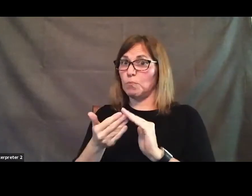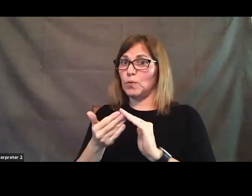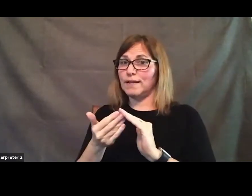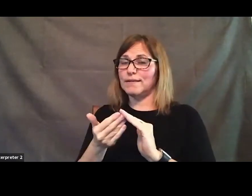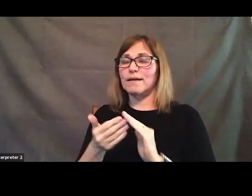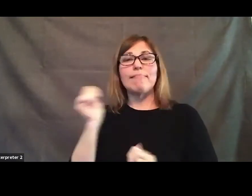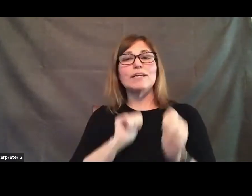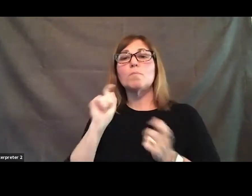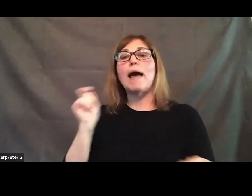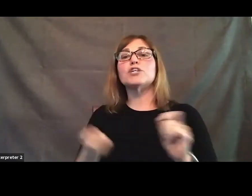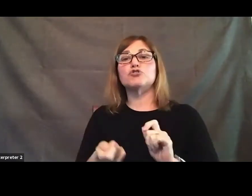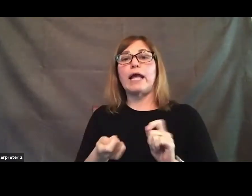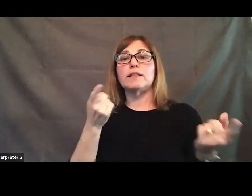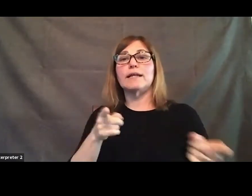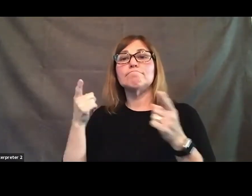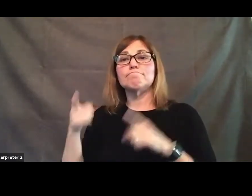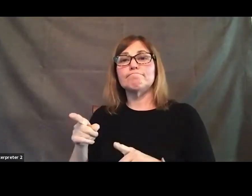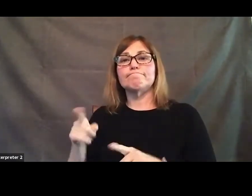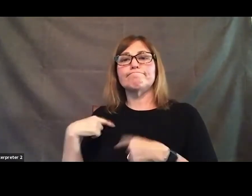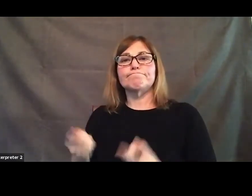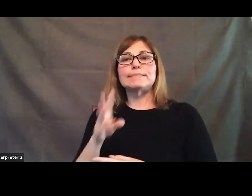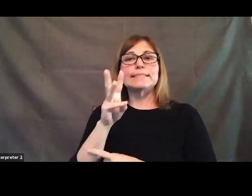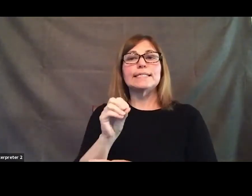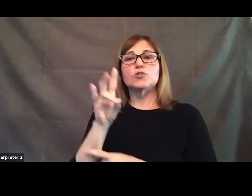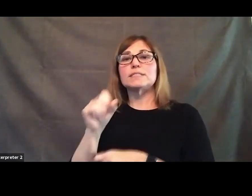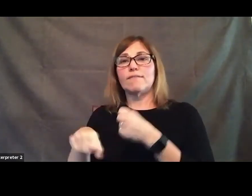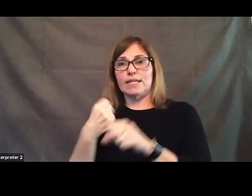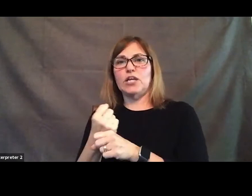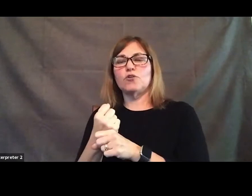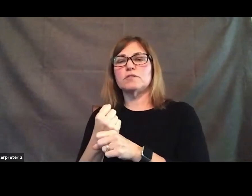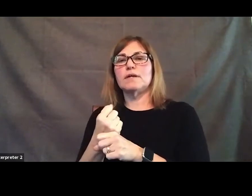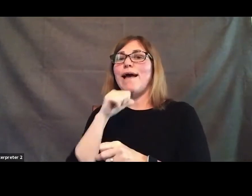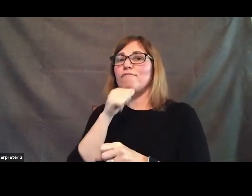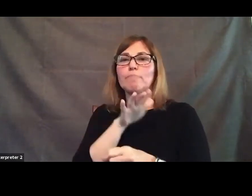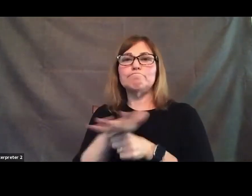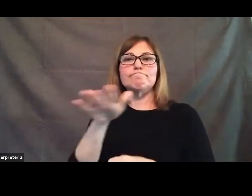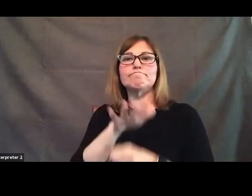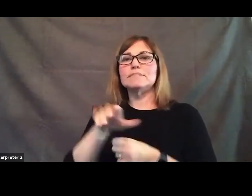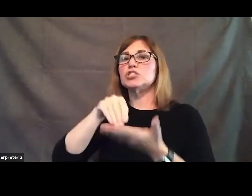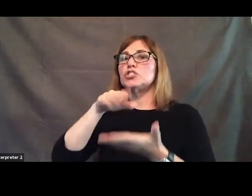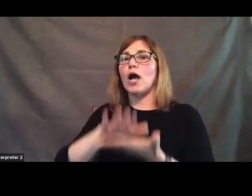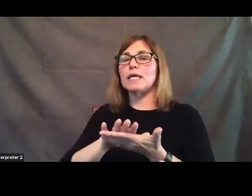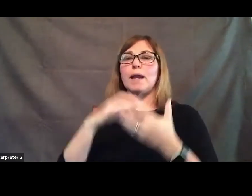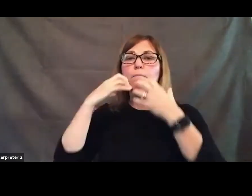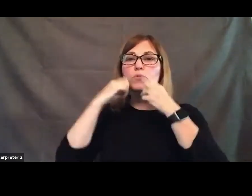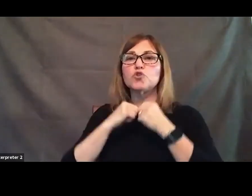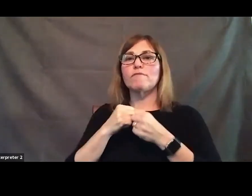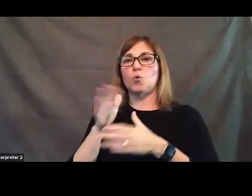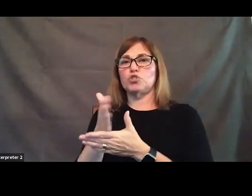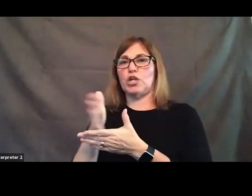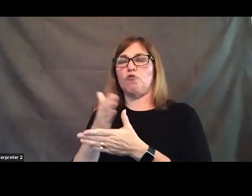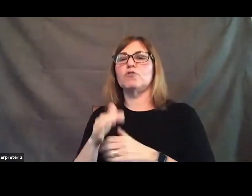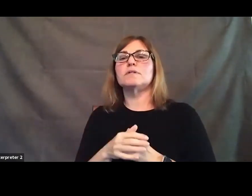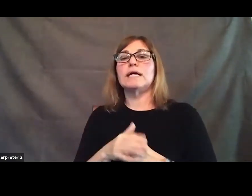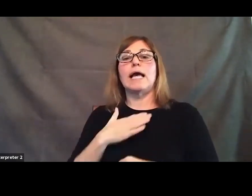dramatic changes that have occurred over the past 60 or 70 years have not been sufficiently documented, preserved, or shared.